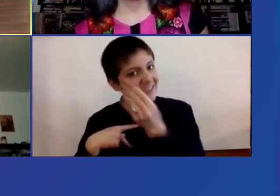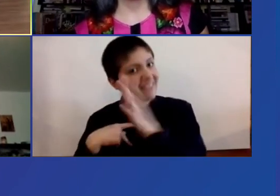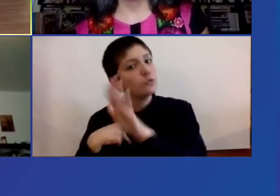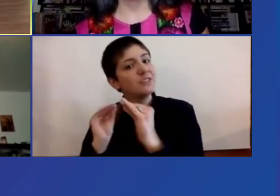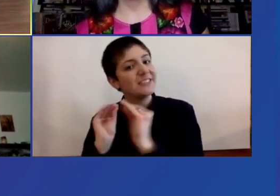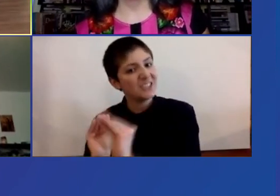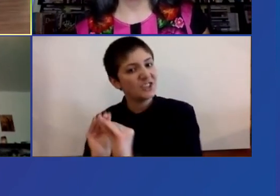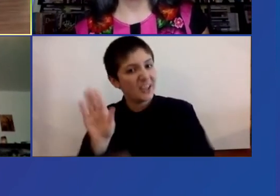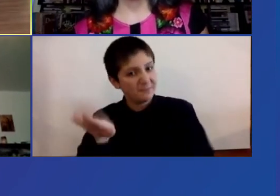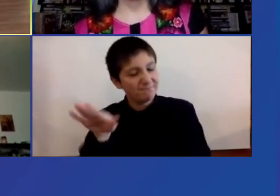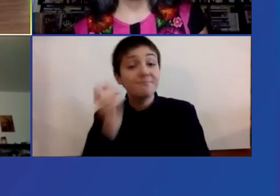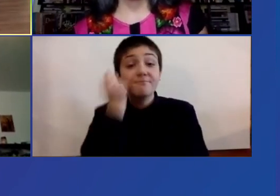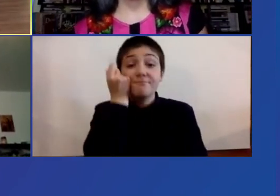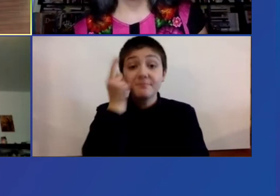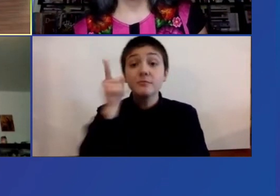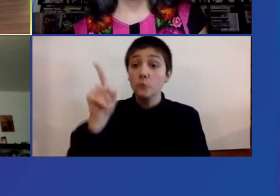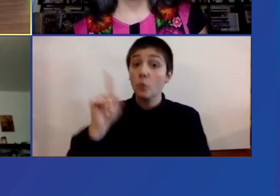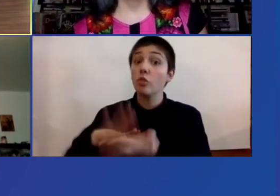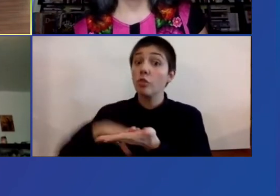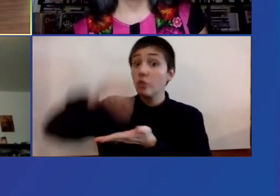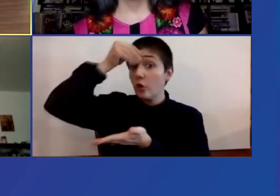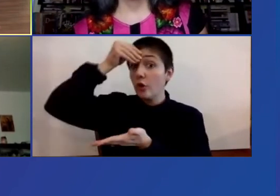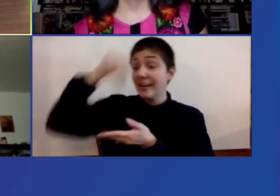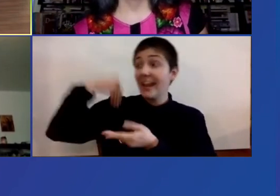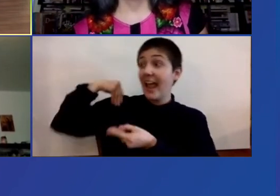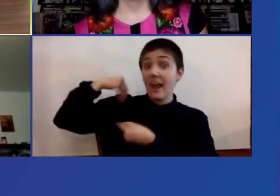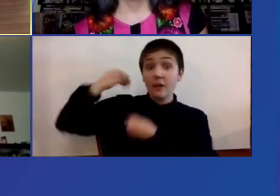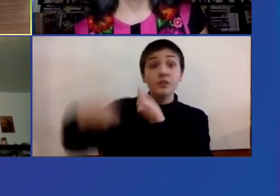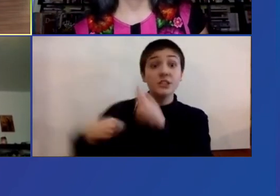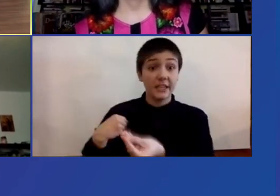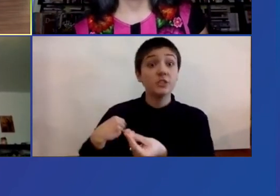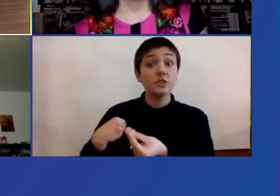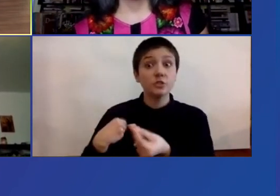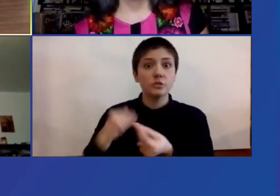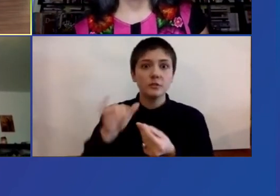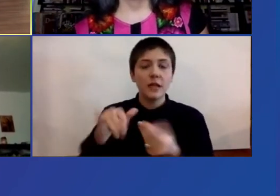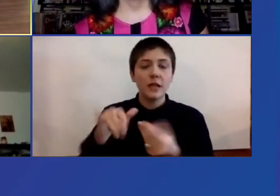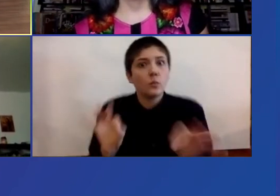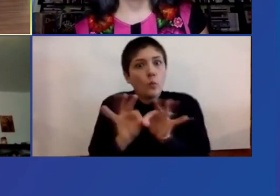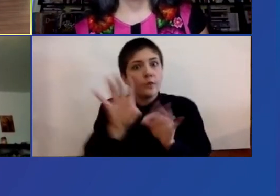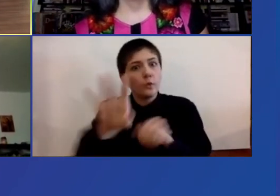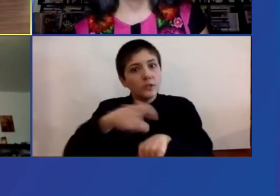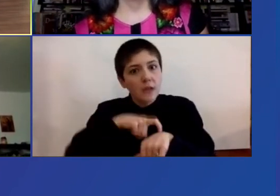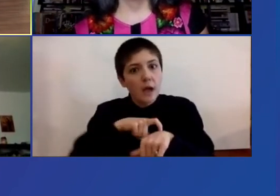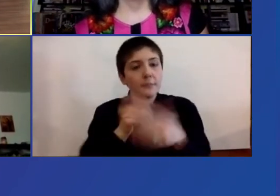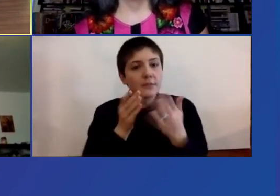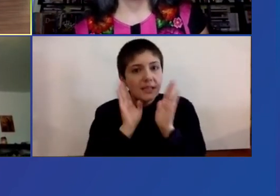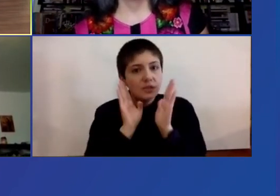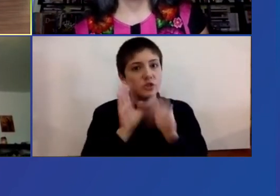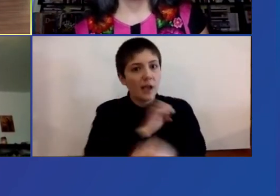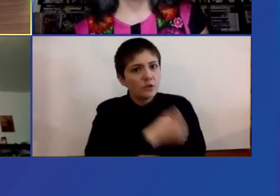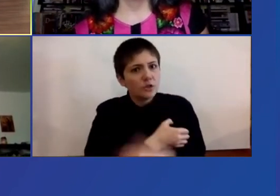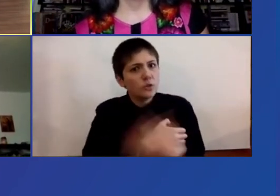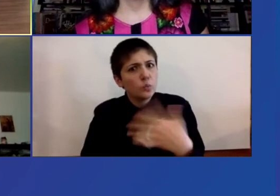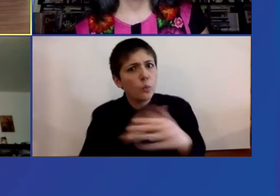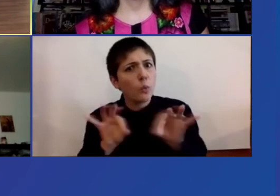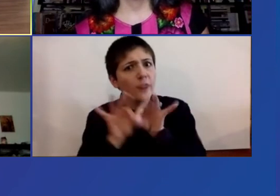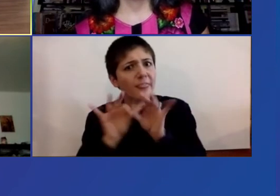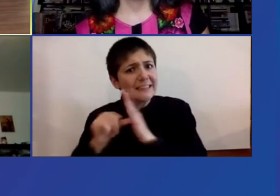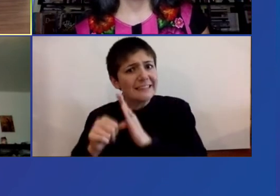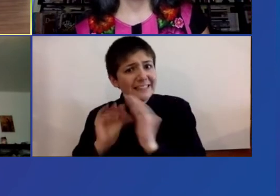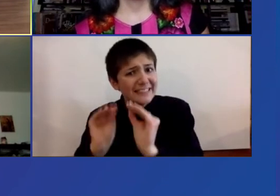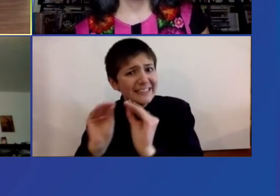they are learning heritage-wise is worthy of their time, attention, and energy. That's a big one that to this